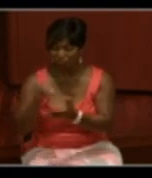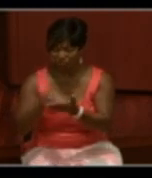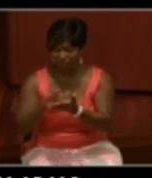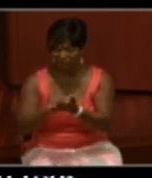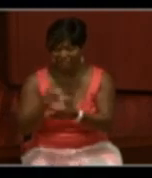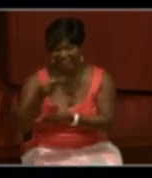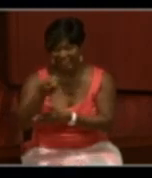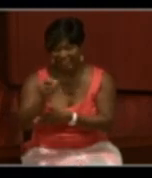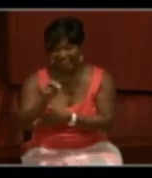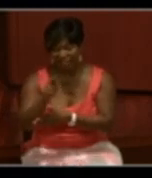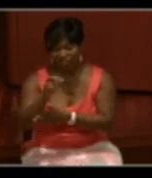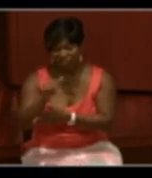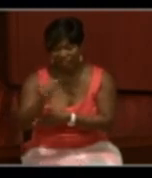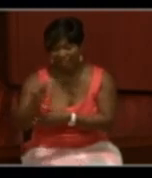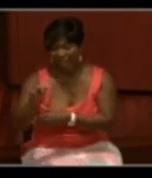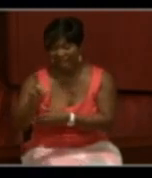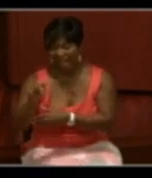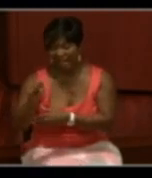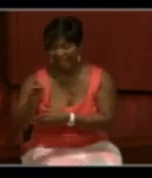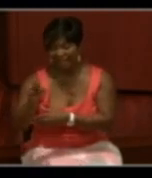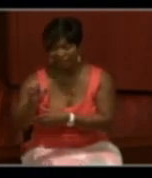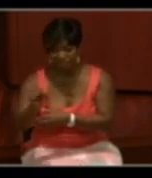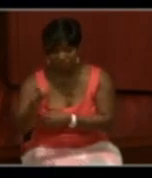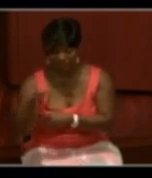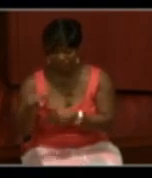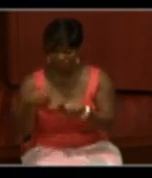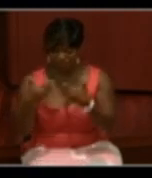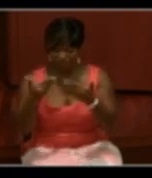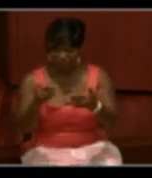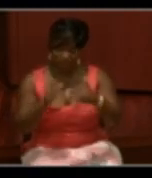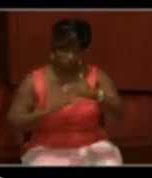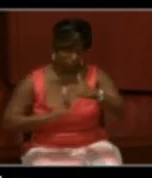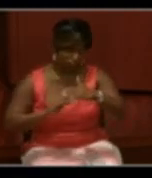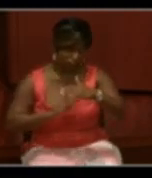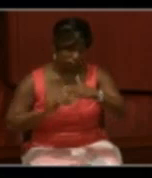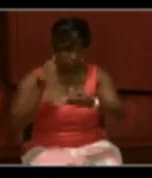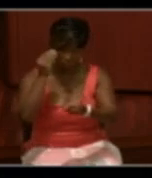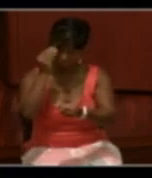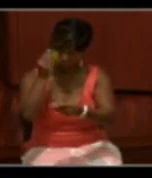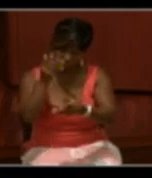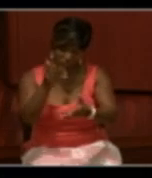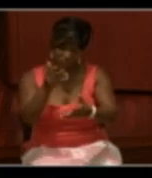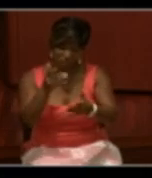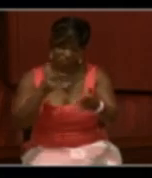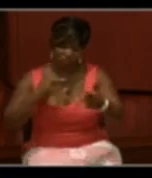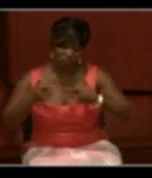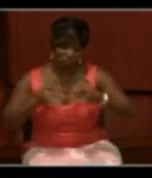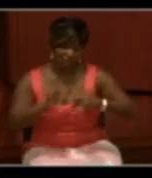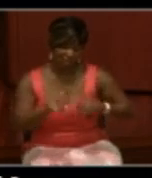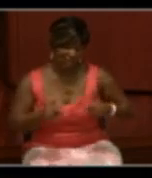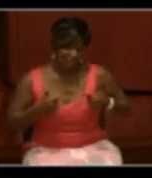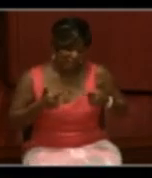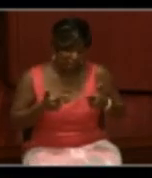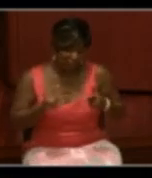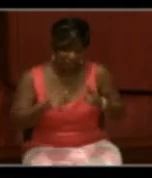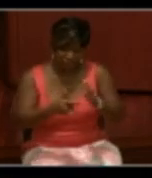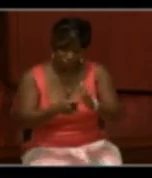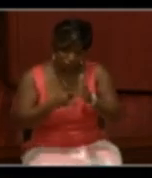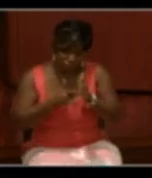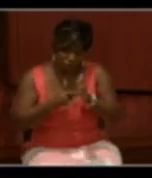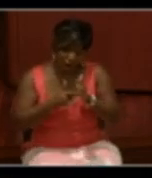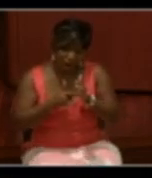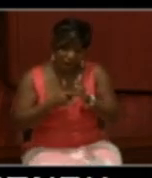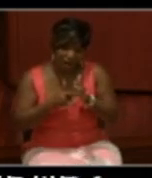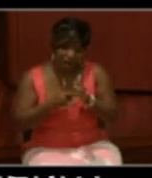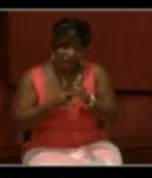On this particular record, Henry Adams provides some of his basic information concerning his life, which was required